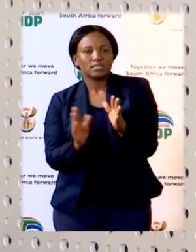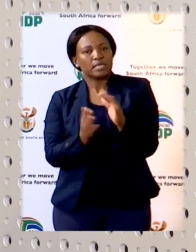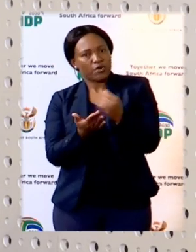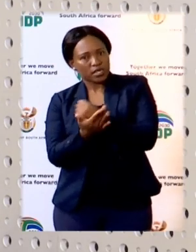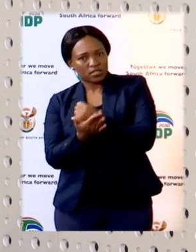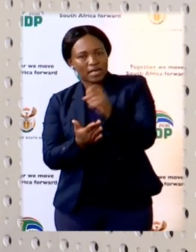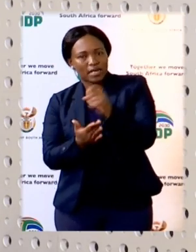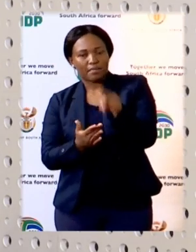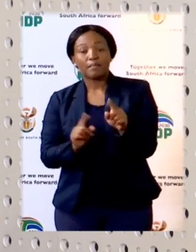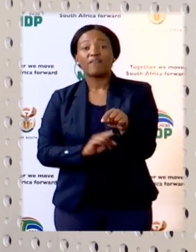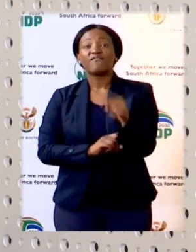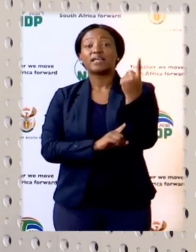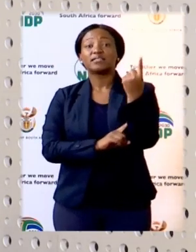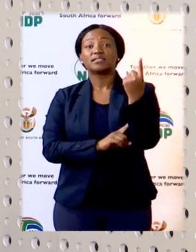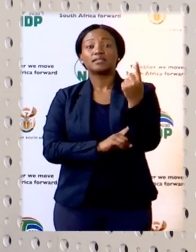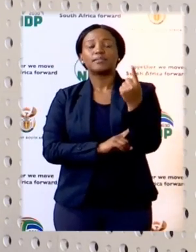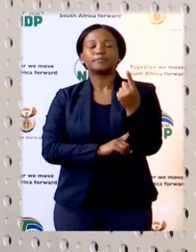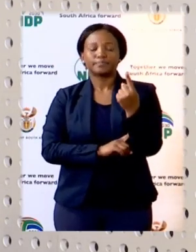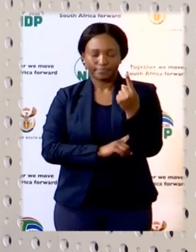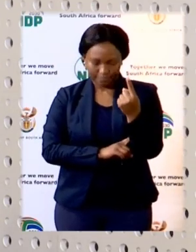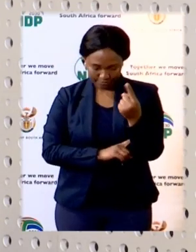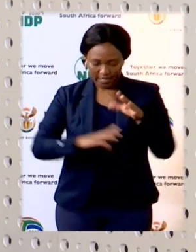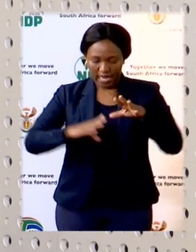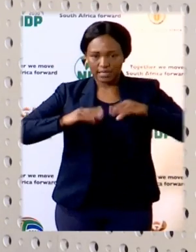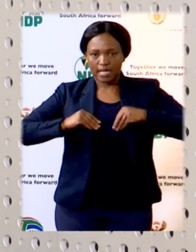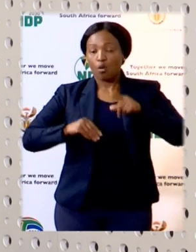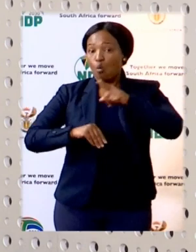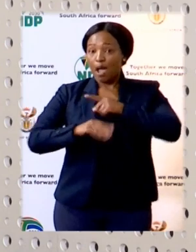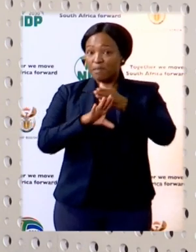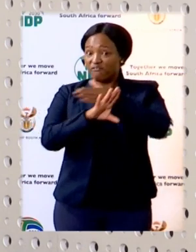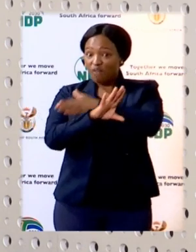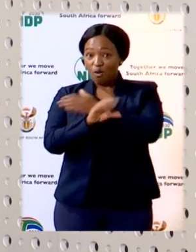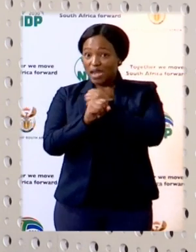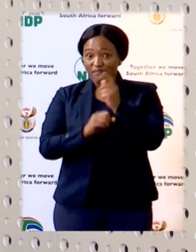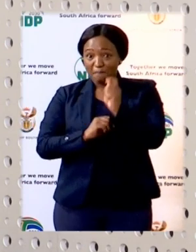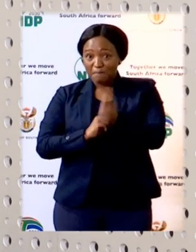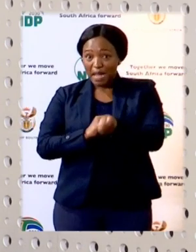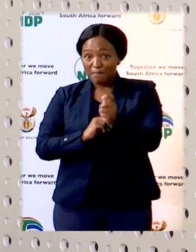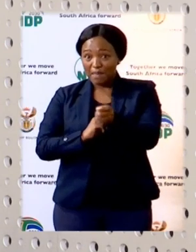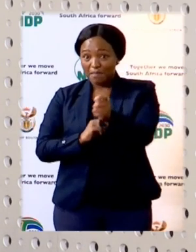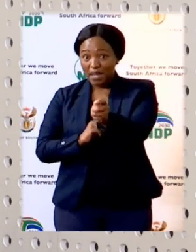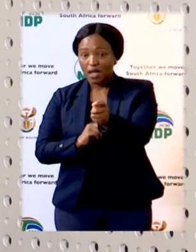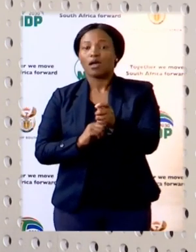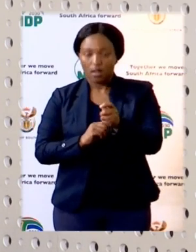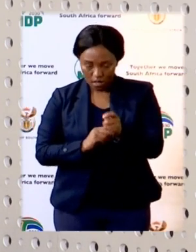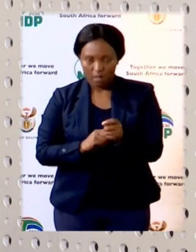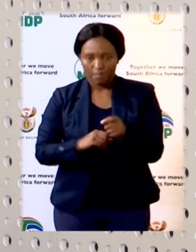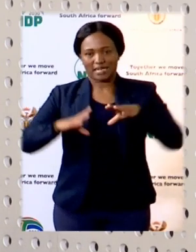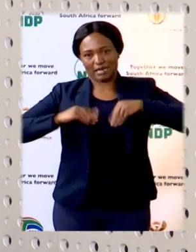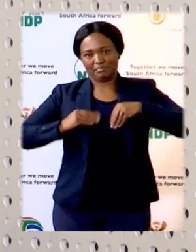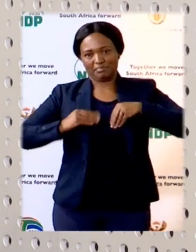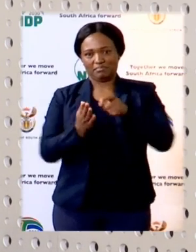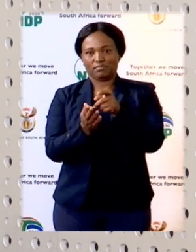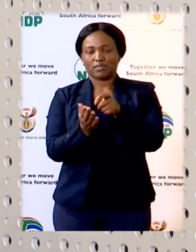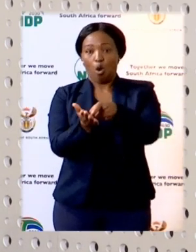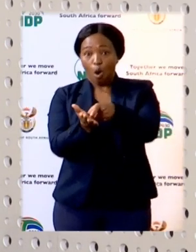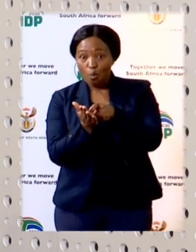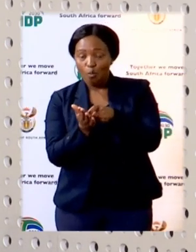acknowledge the debt that they will pay. Some have already started